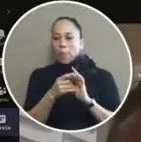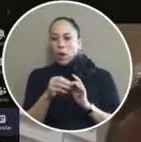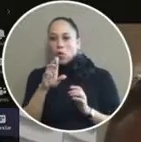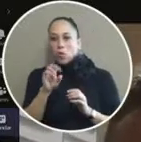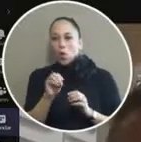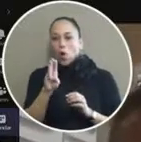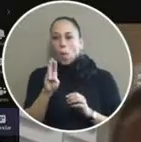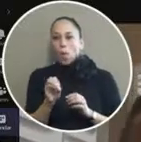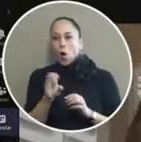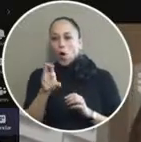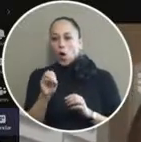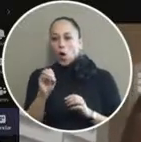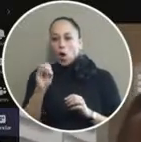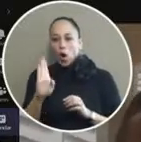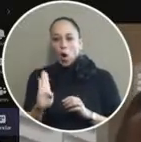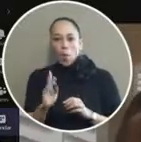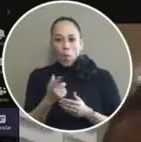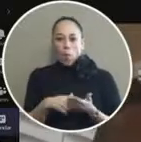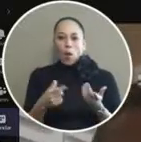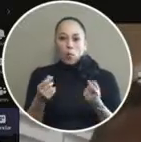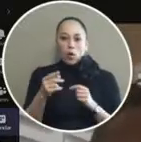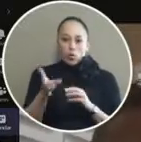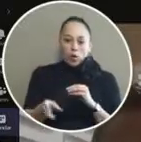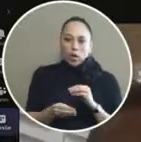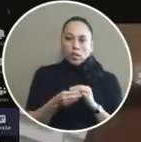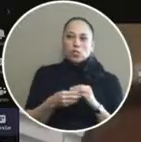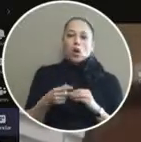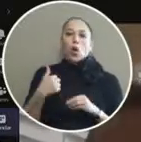robocalls or what are we doing extra,